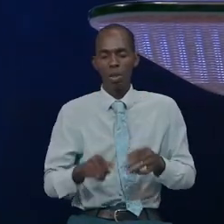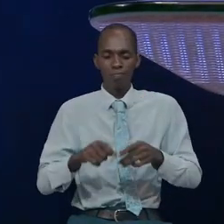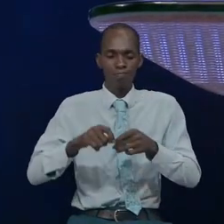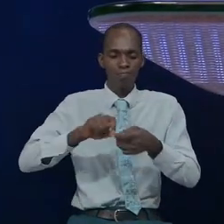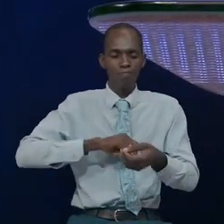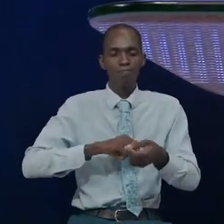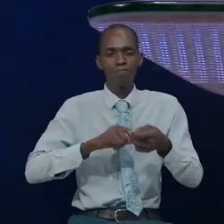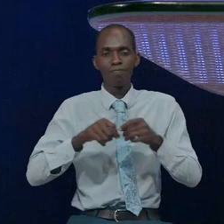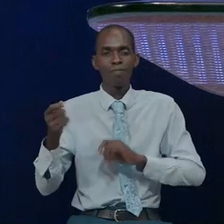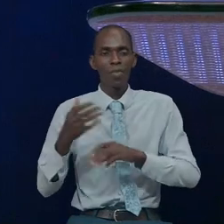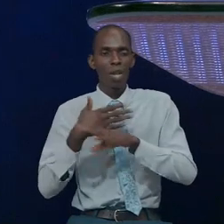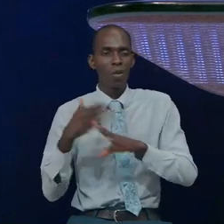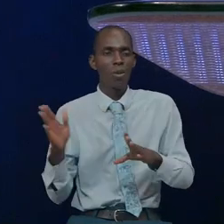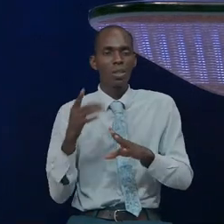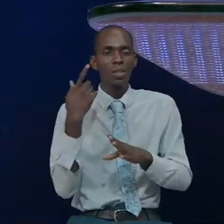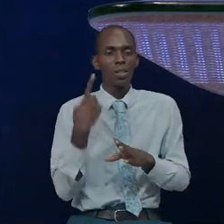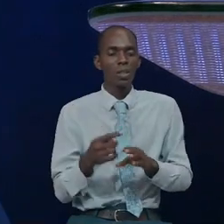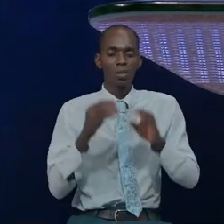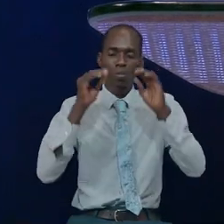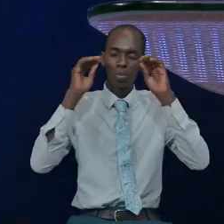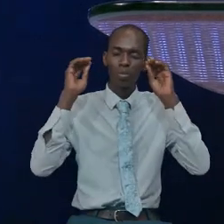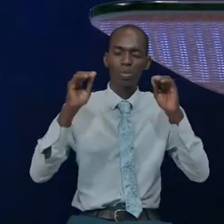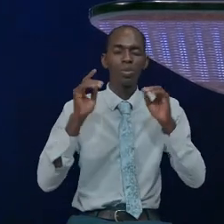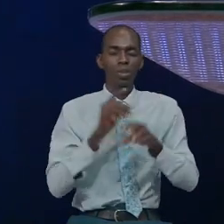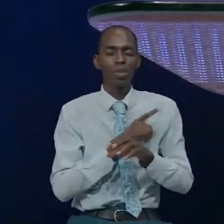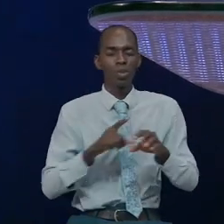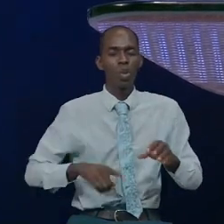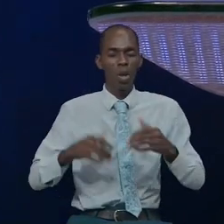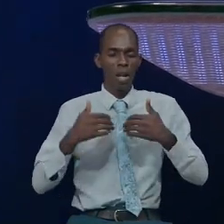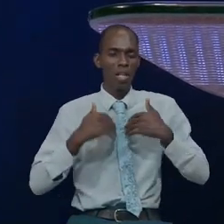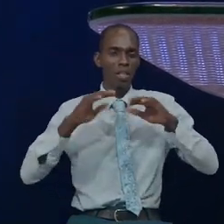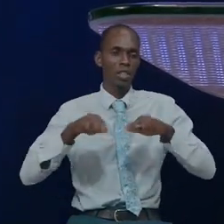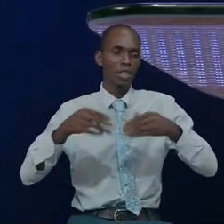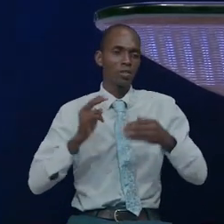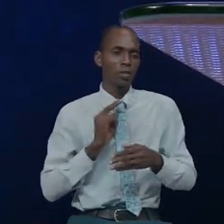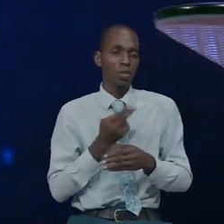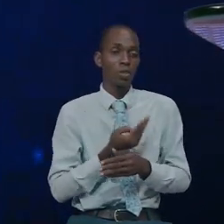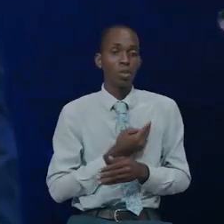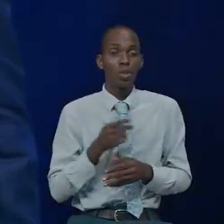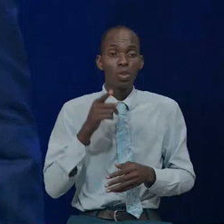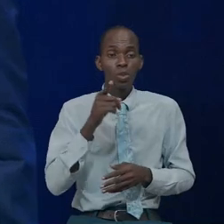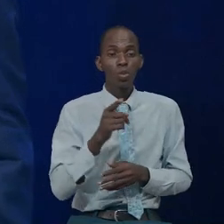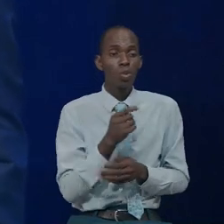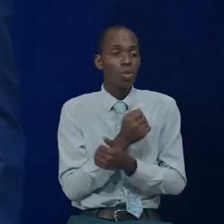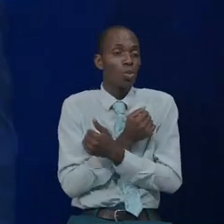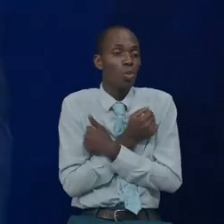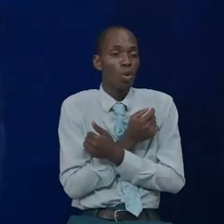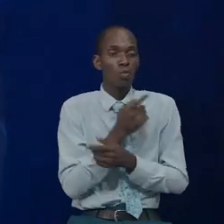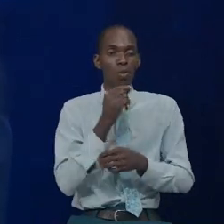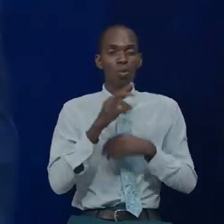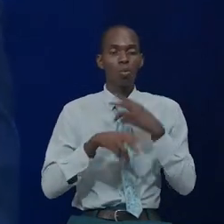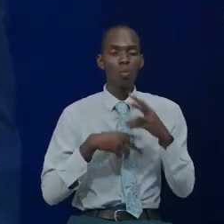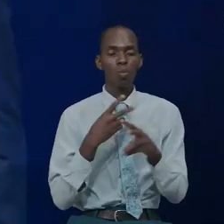the doctrine the Lord has given us. You love the world so much, you must show by